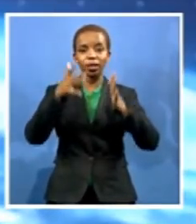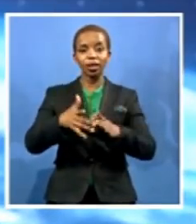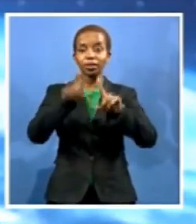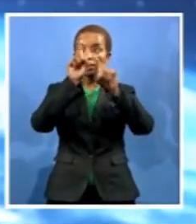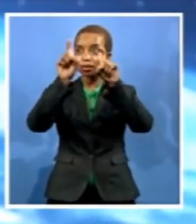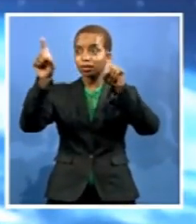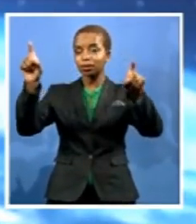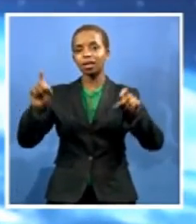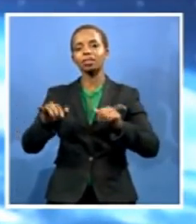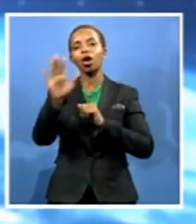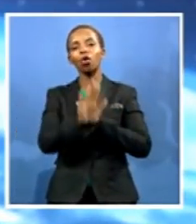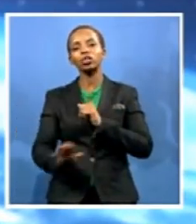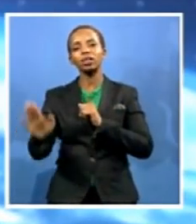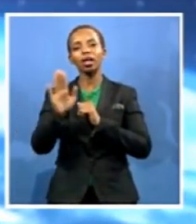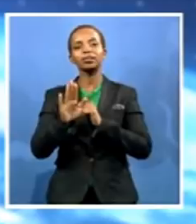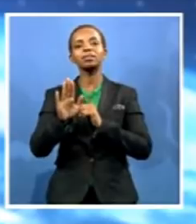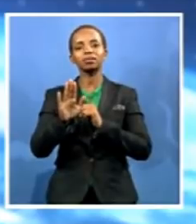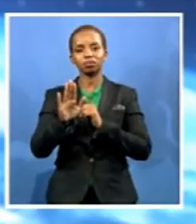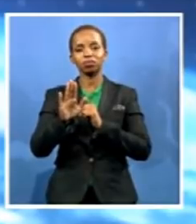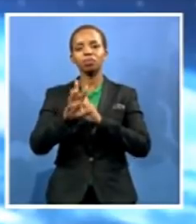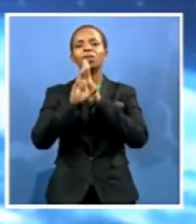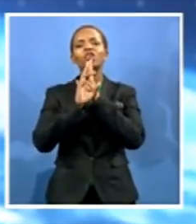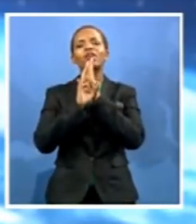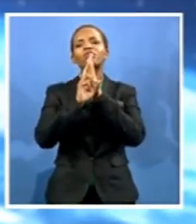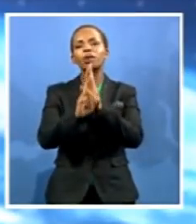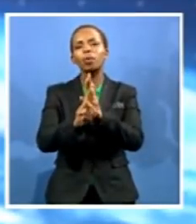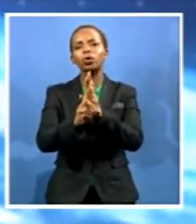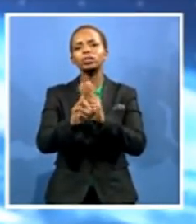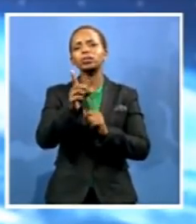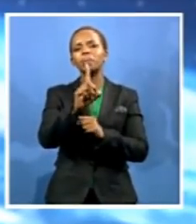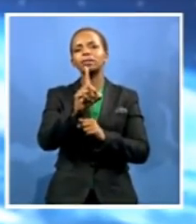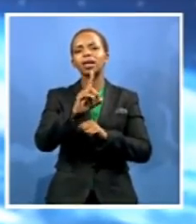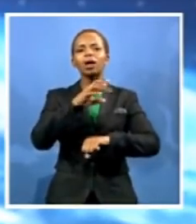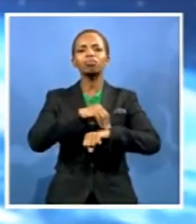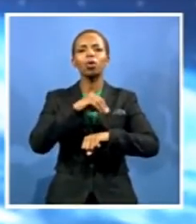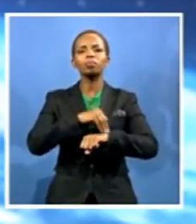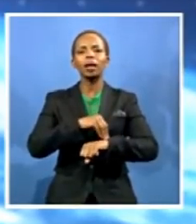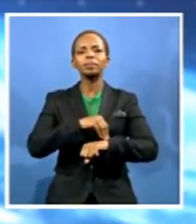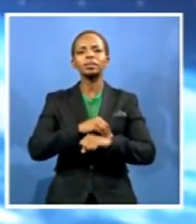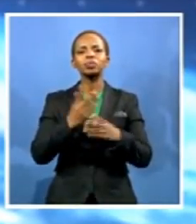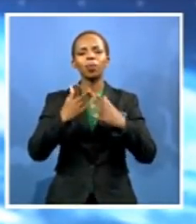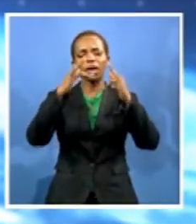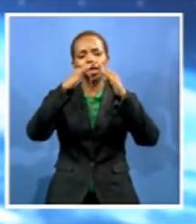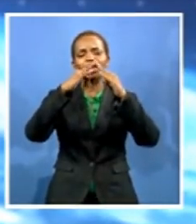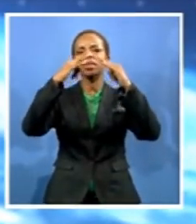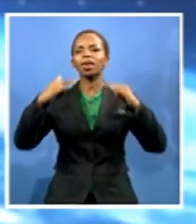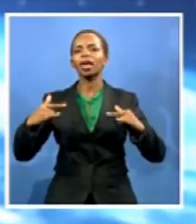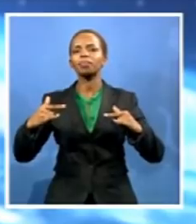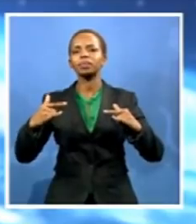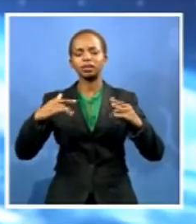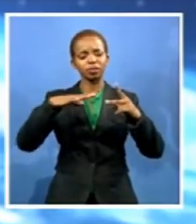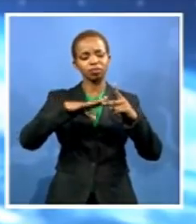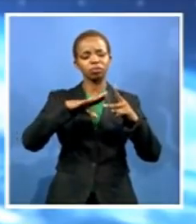on respiratory problems in camps and in areas where it's very difficult for